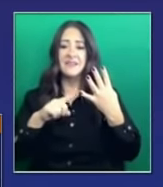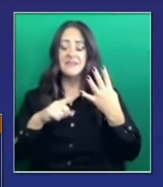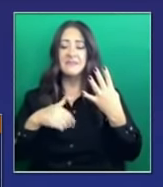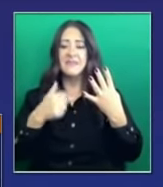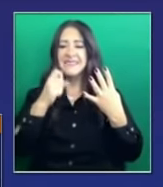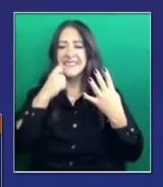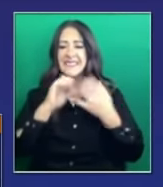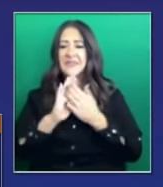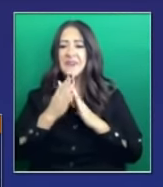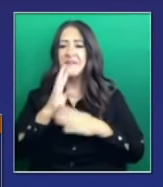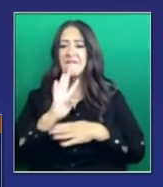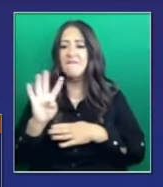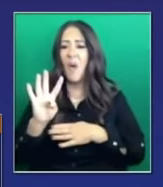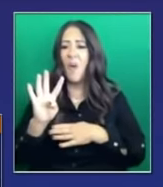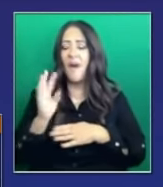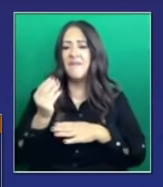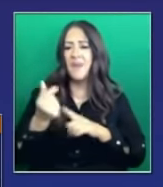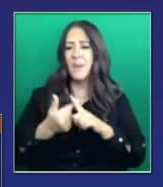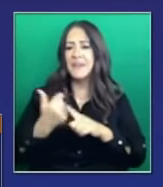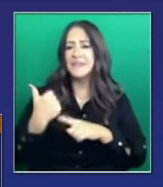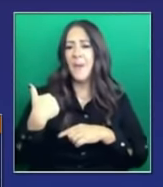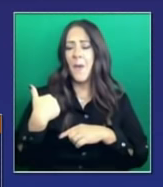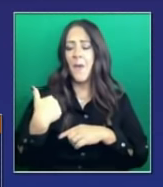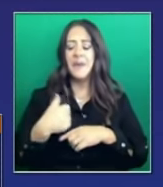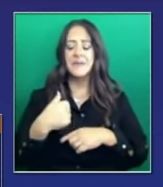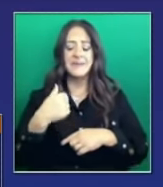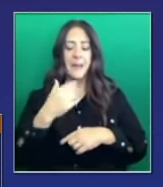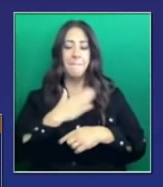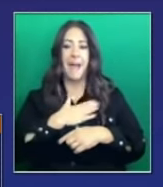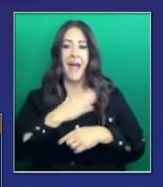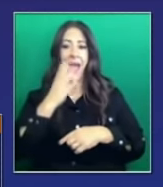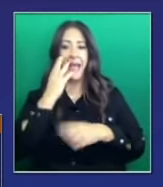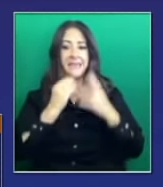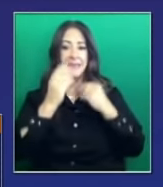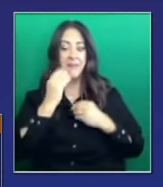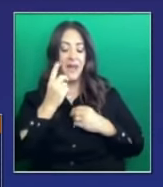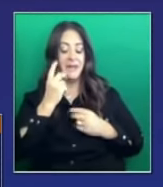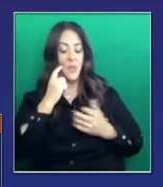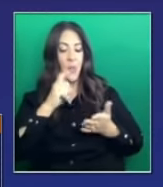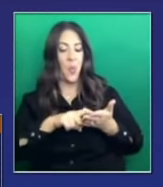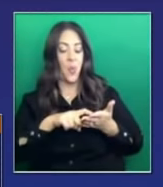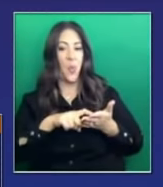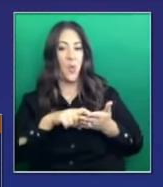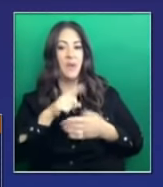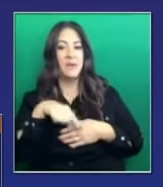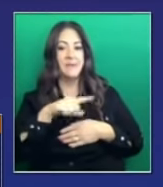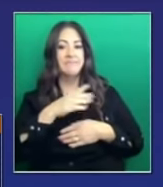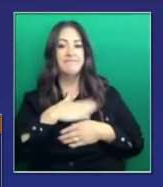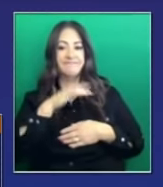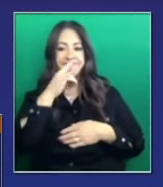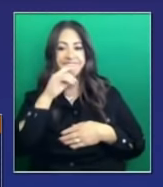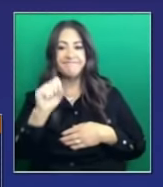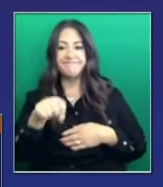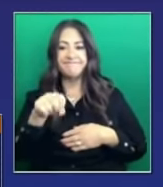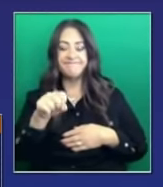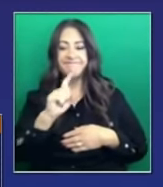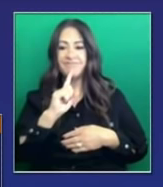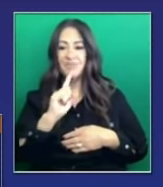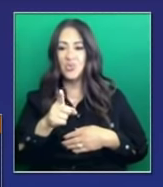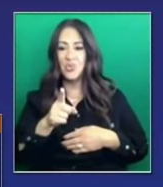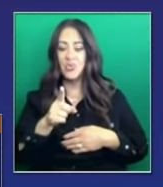ago. The experience that we're having just in our own household is very, very telling as it relates to different ages,